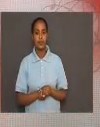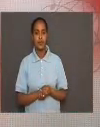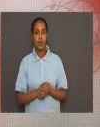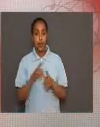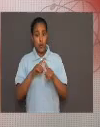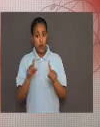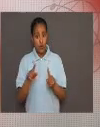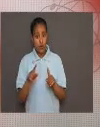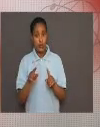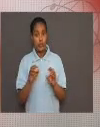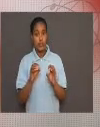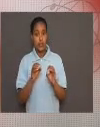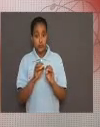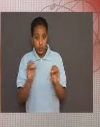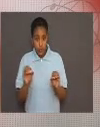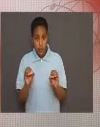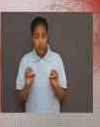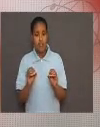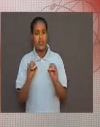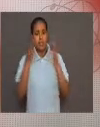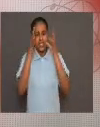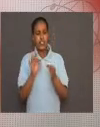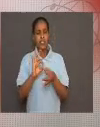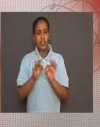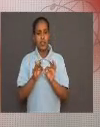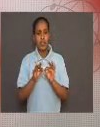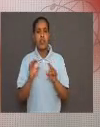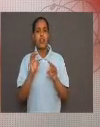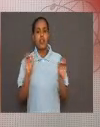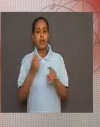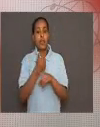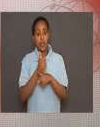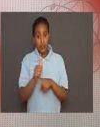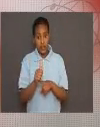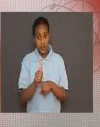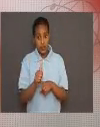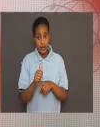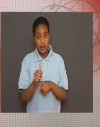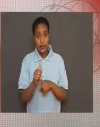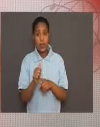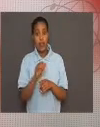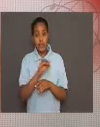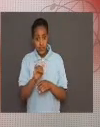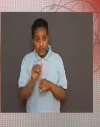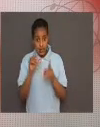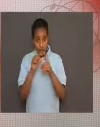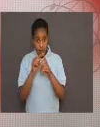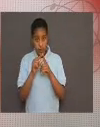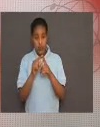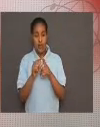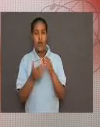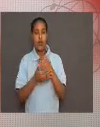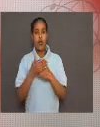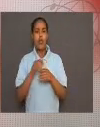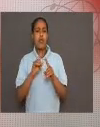While there is no specific definition for non-metal, as this term covers a